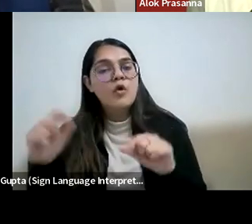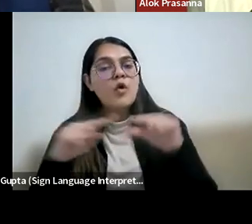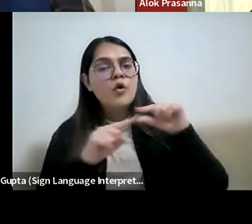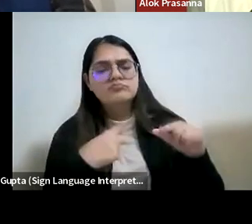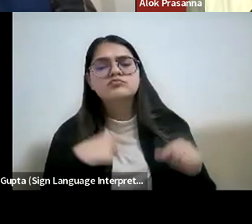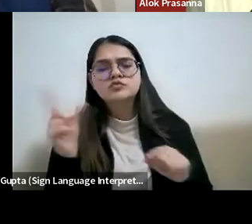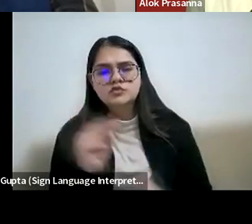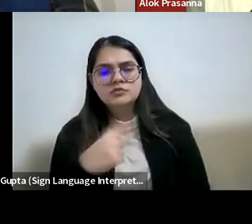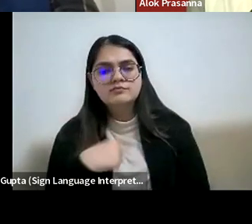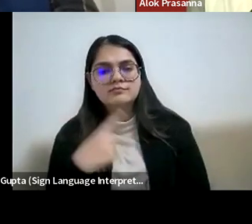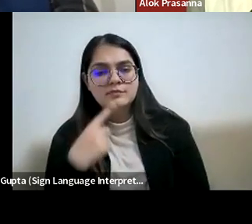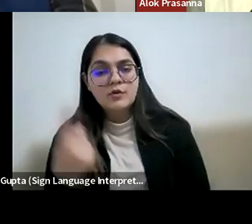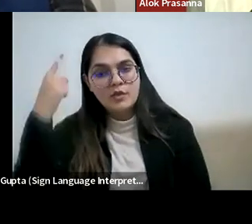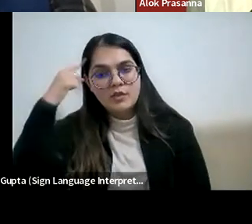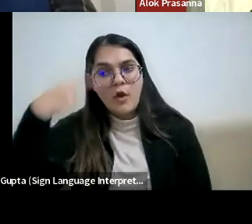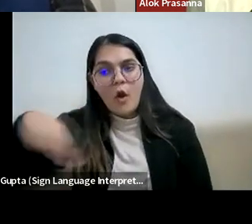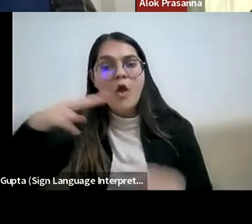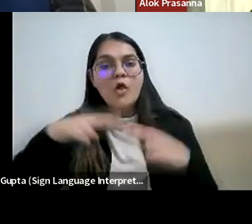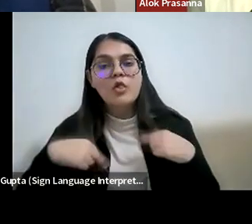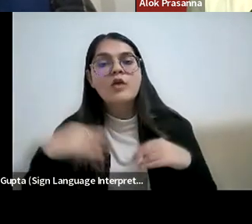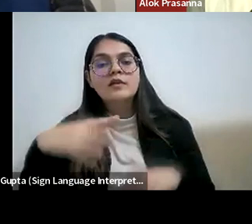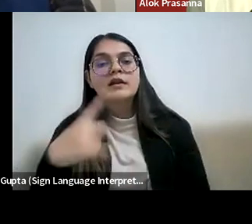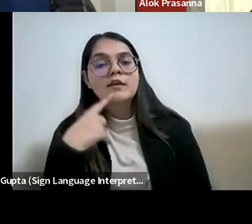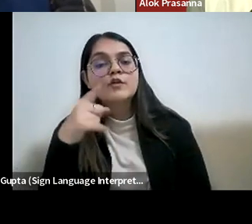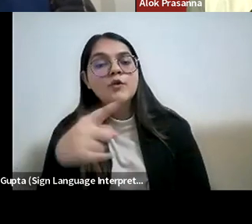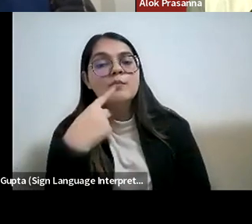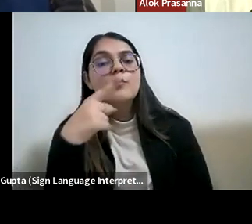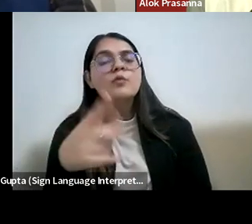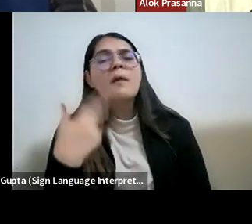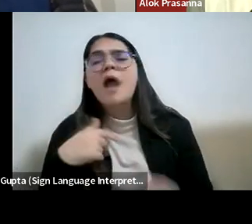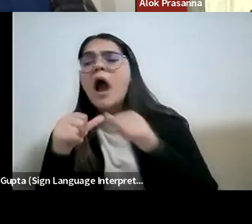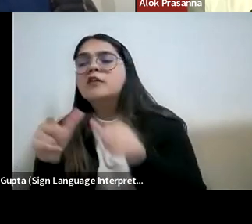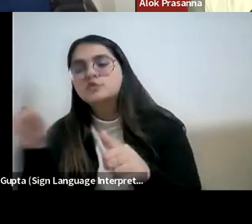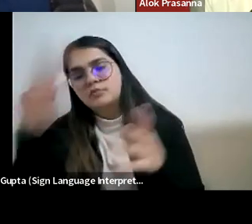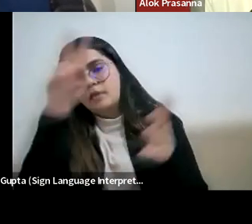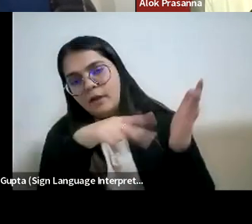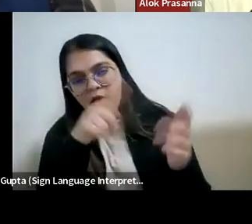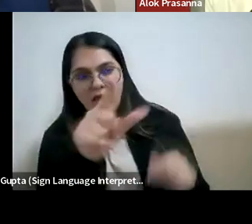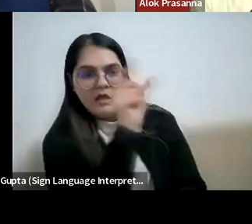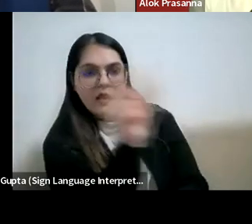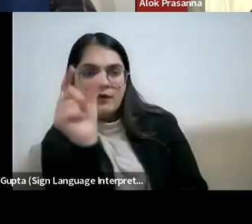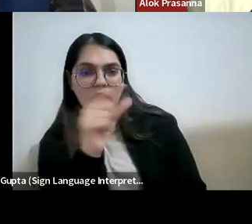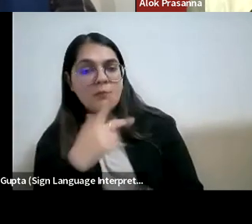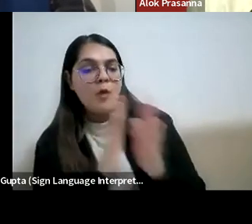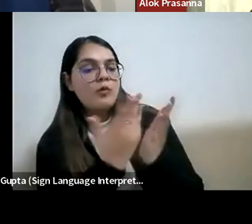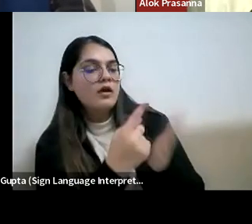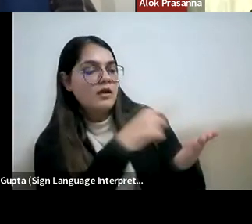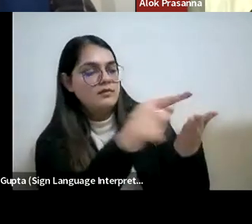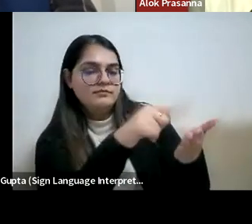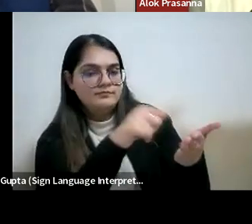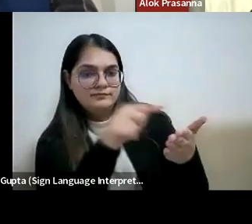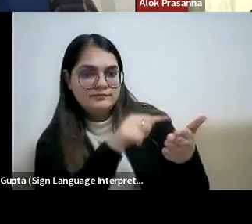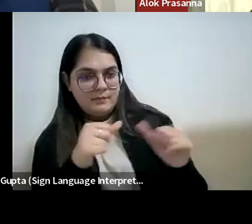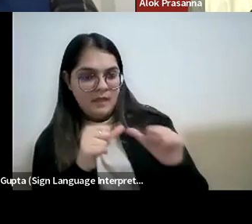shortly, you would tell lawyers who ask this question, please read Nariman, read Sirvai, read Palkiwala, and you will get the answers to your